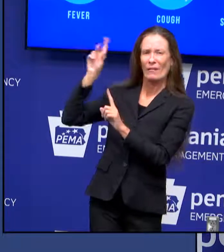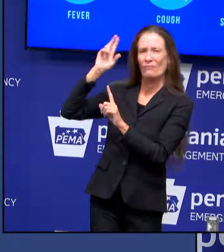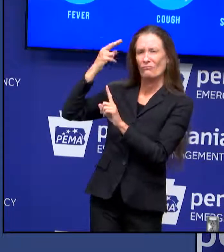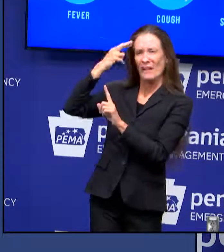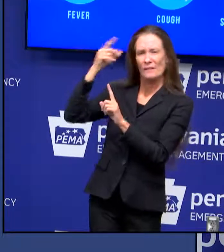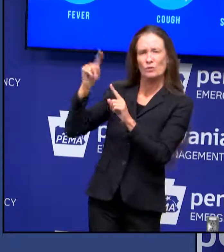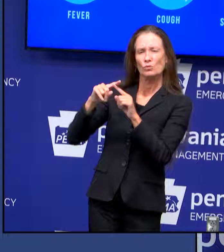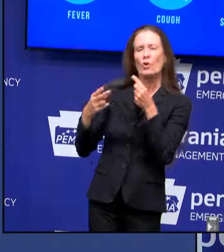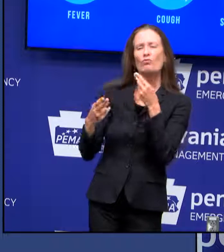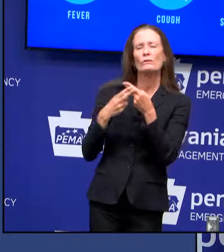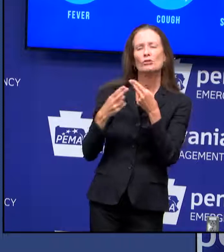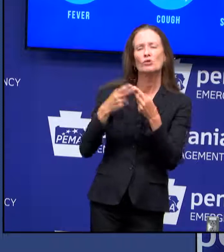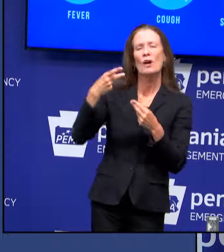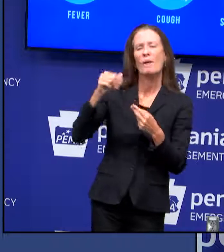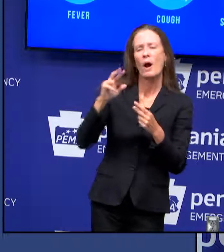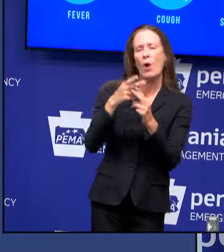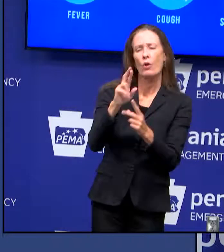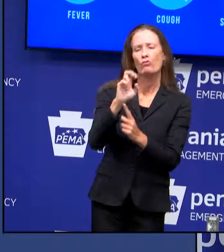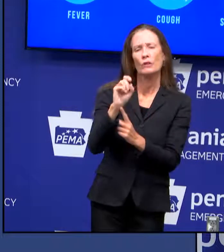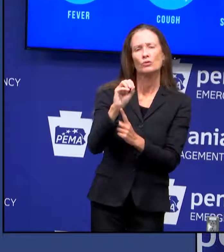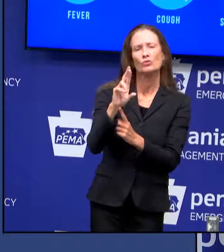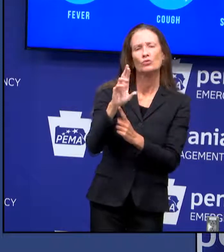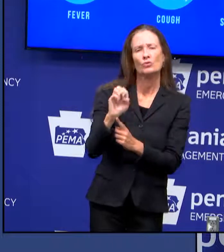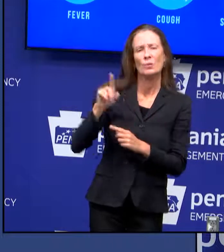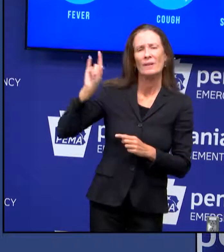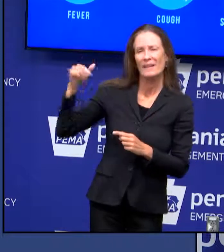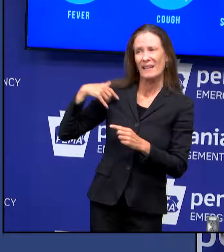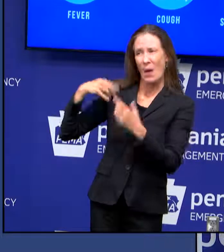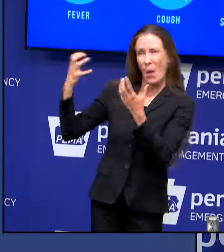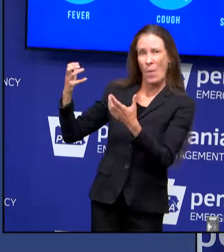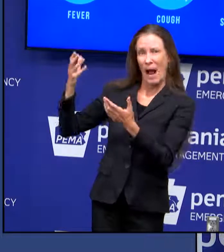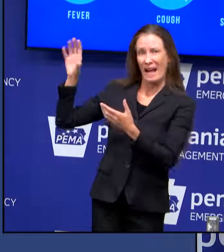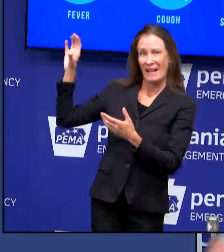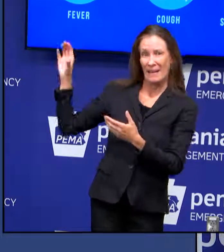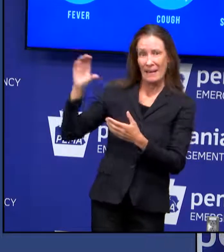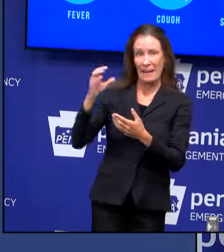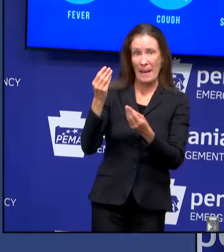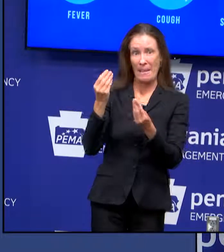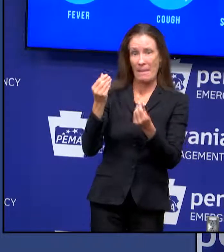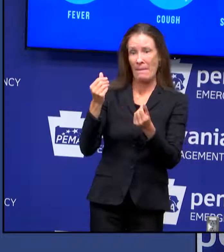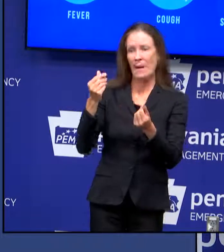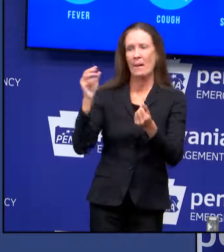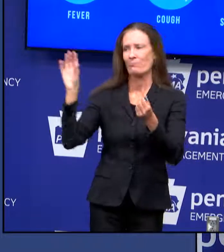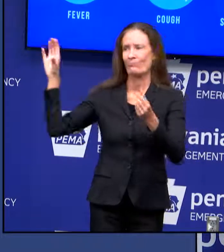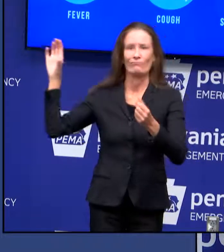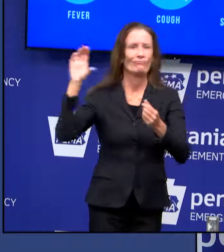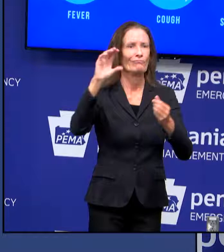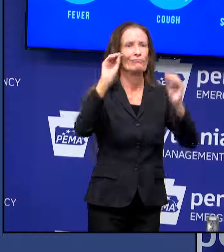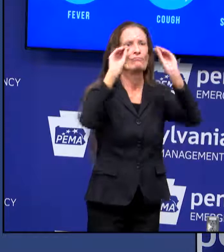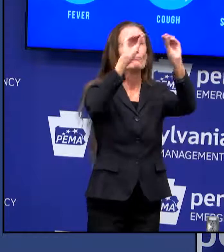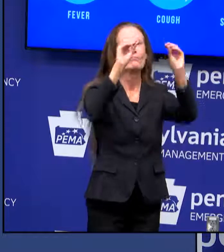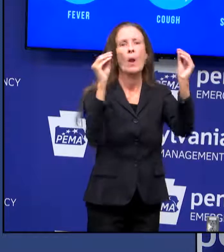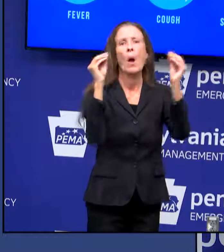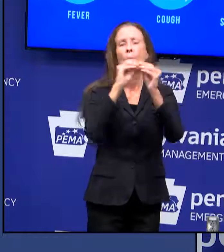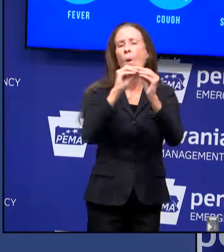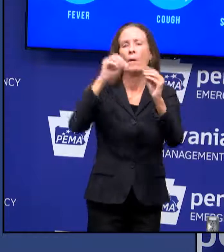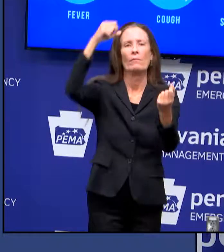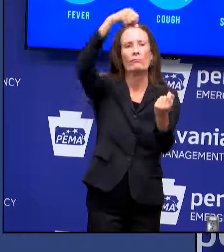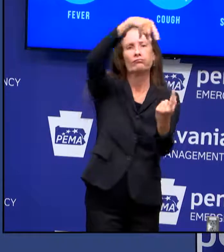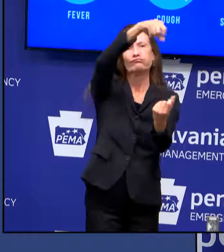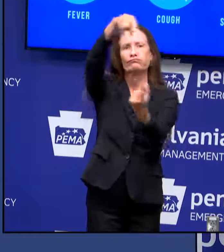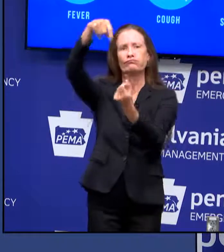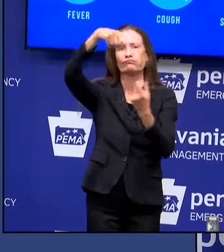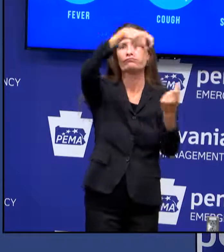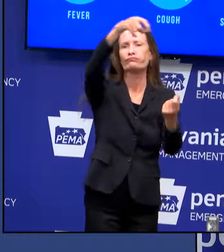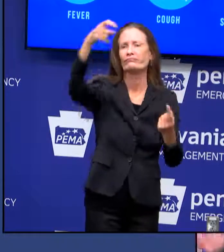was to bring broadband to rural areas, and I went around the state, as you recall, and talked about that. There's an